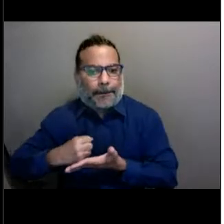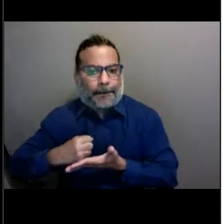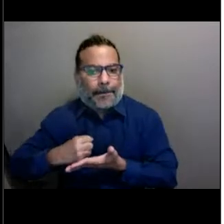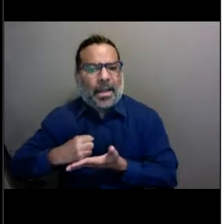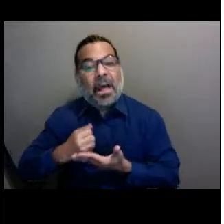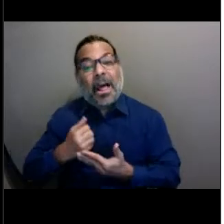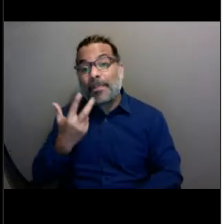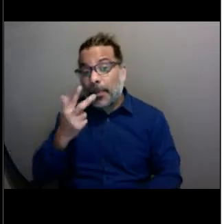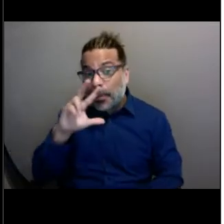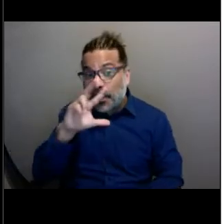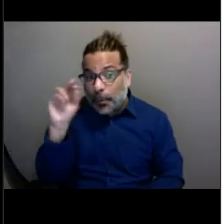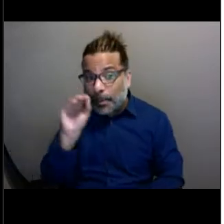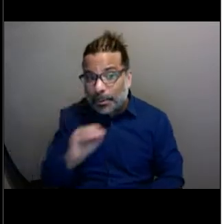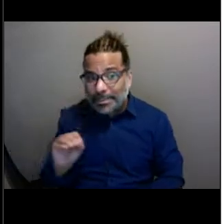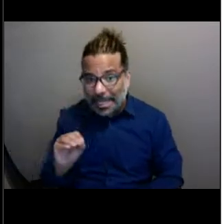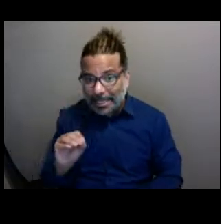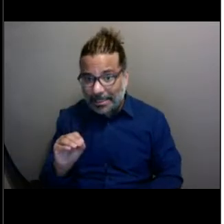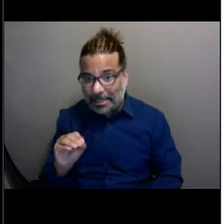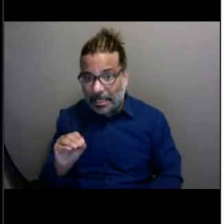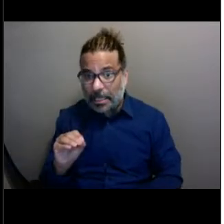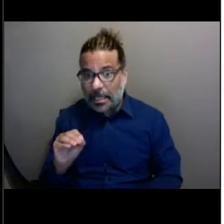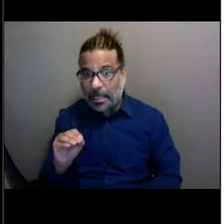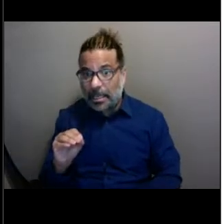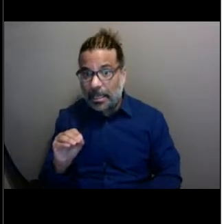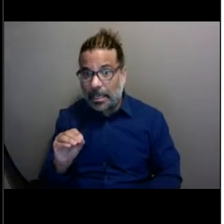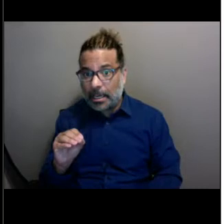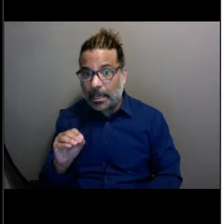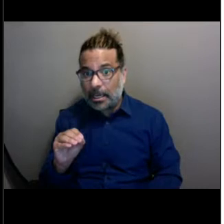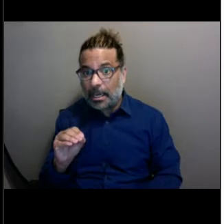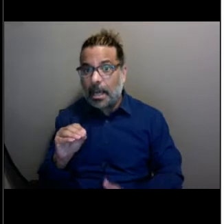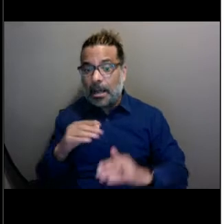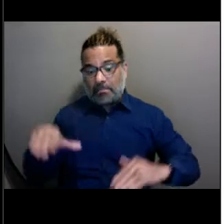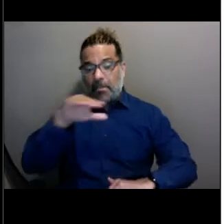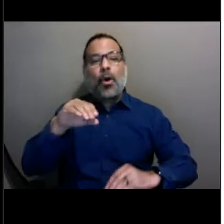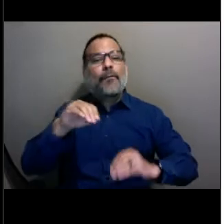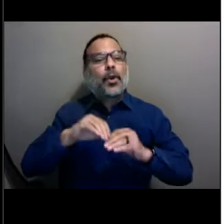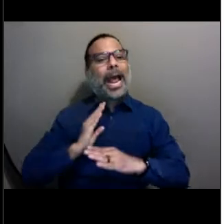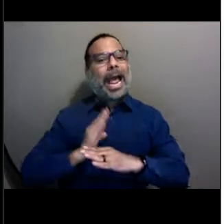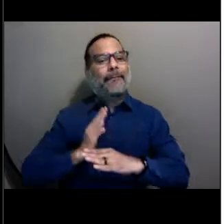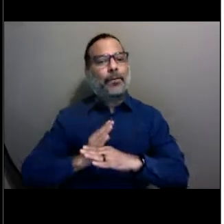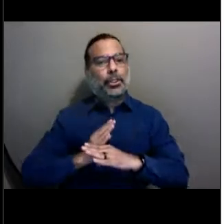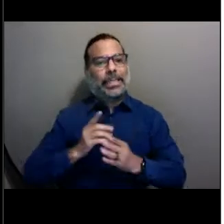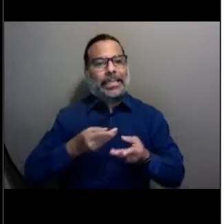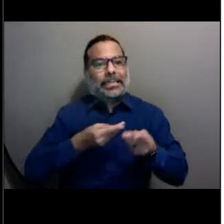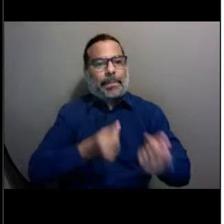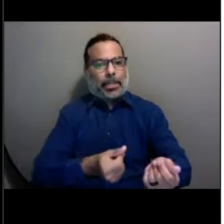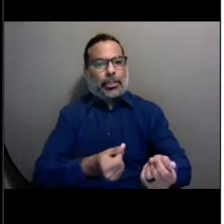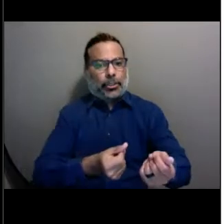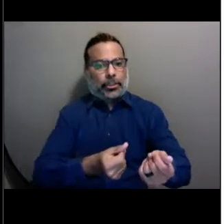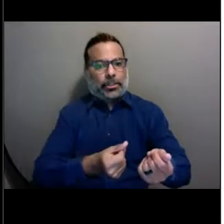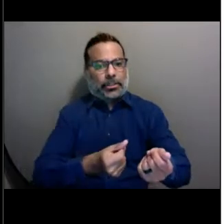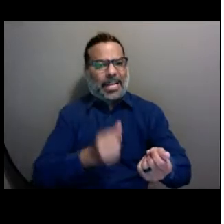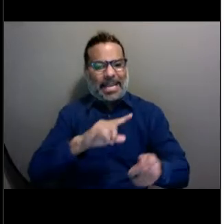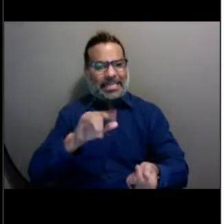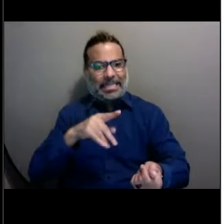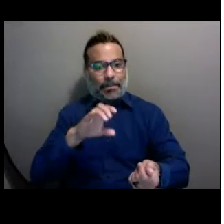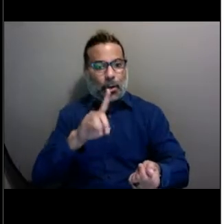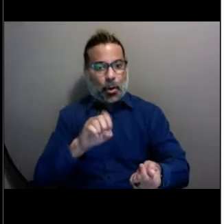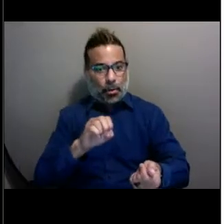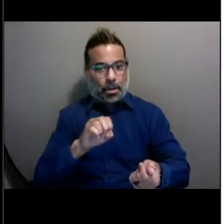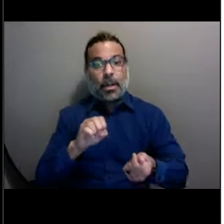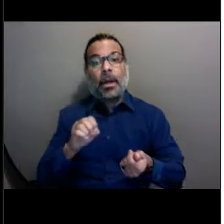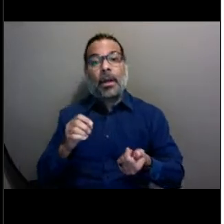30% higher or 30% higher of your average expenditures in the zip code you reside. And